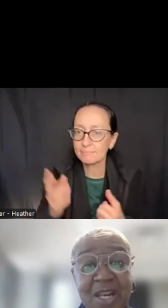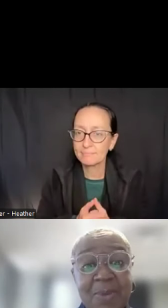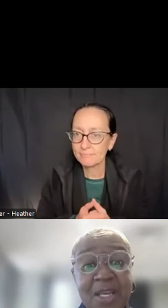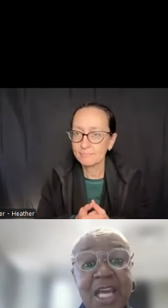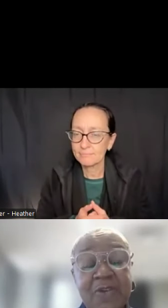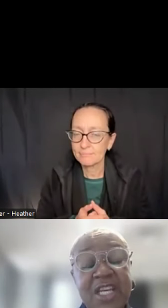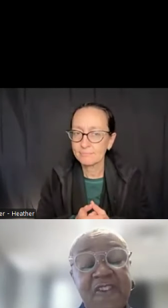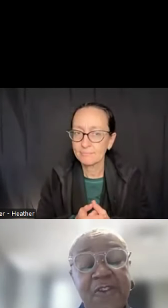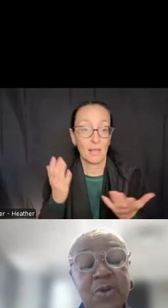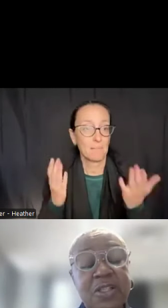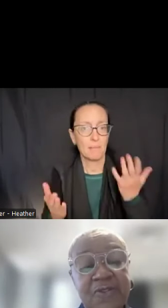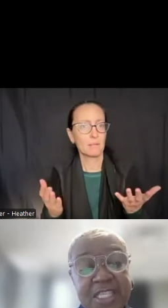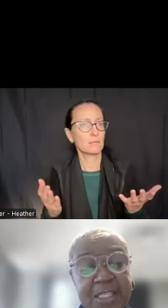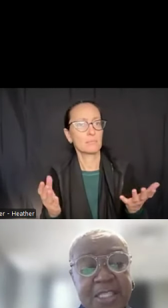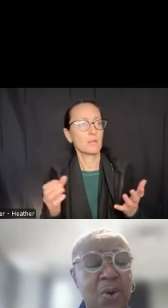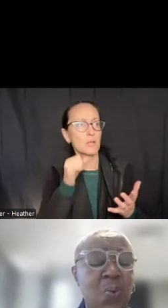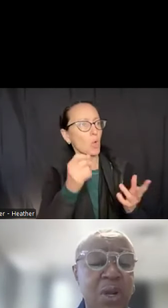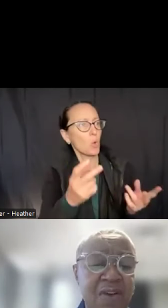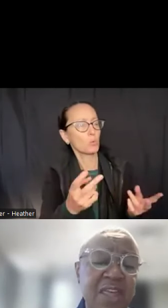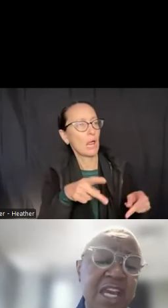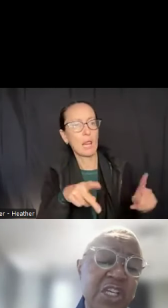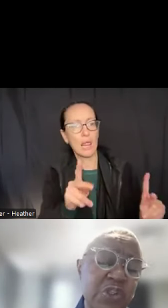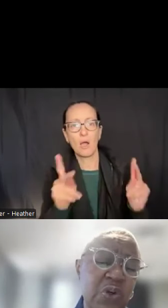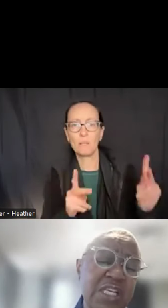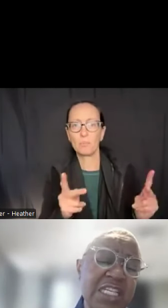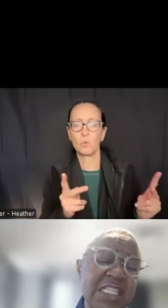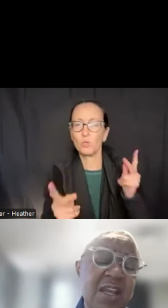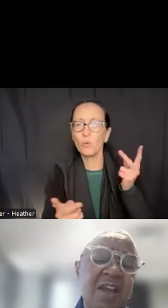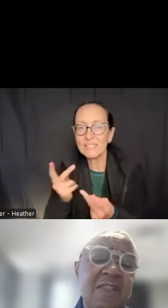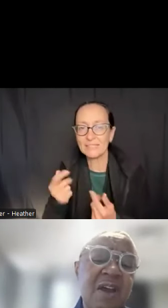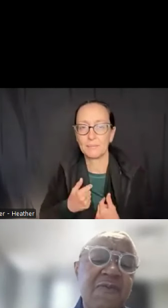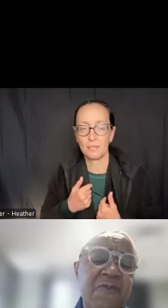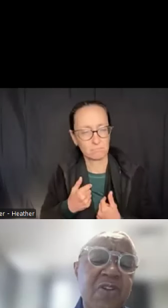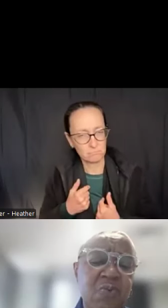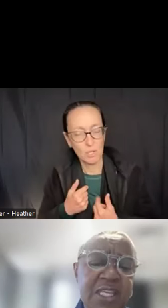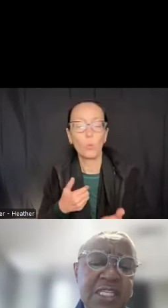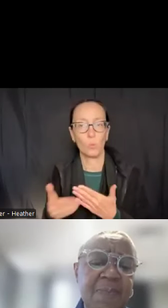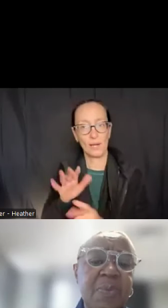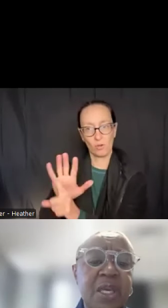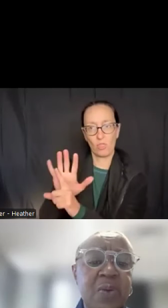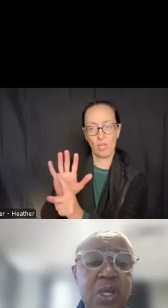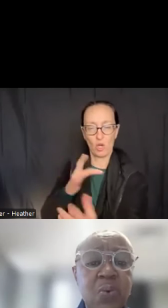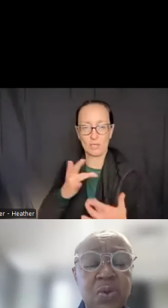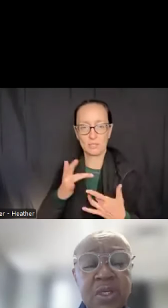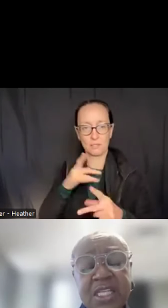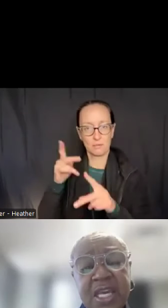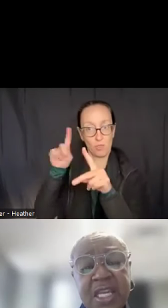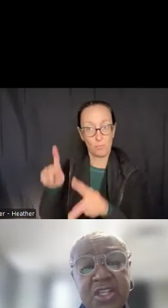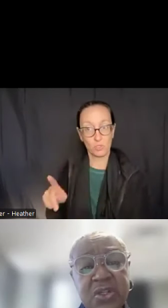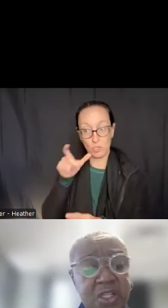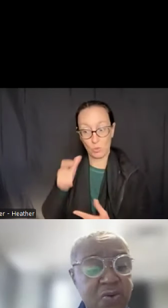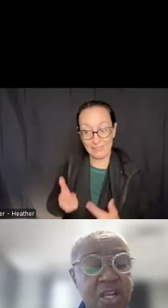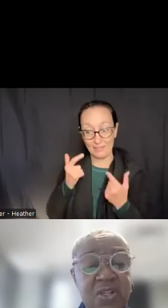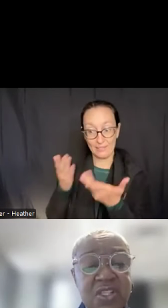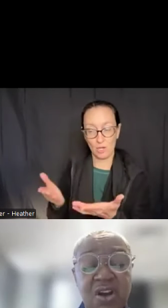They're not being allowed to have folks to visit. So whatever that concern is for the resident, then we will look into that